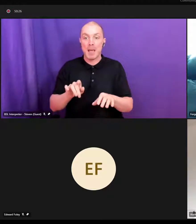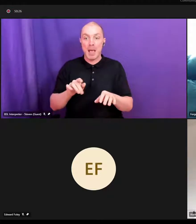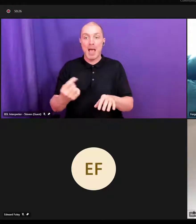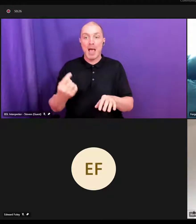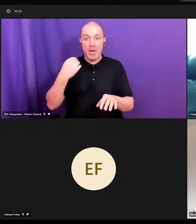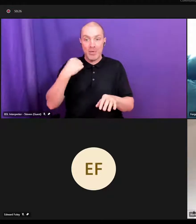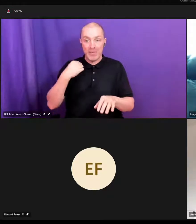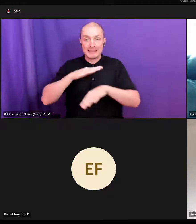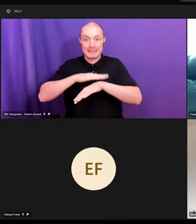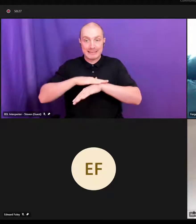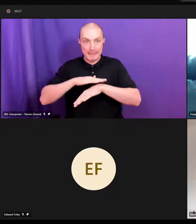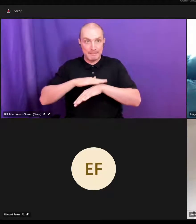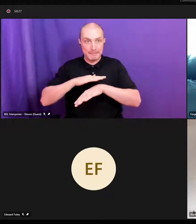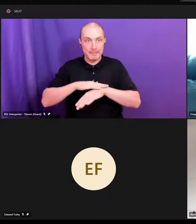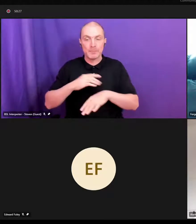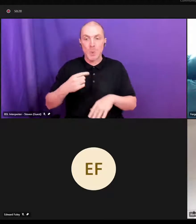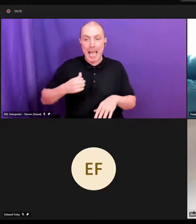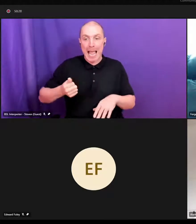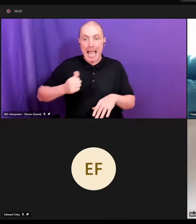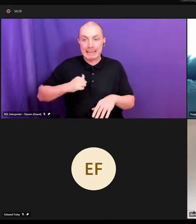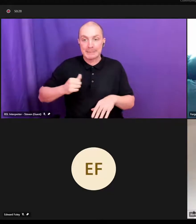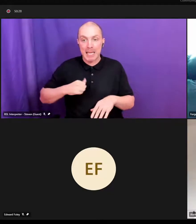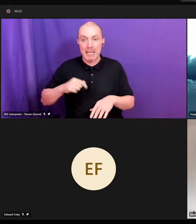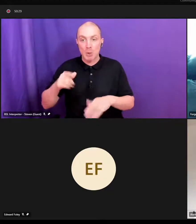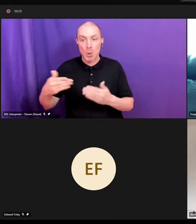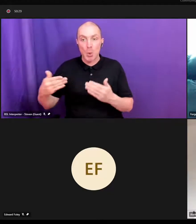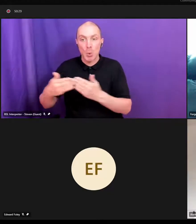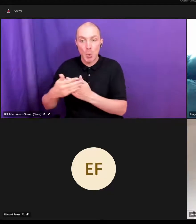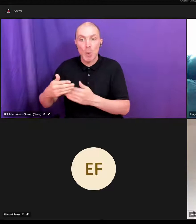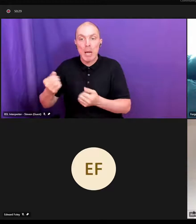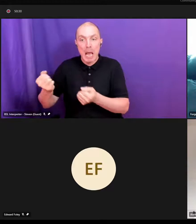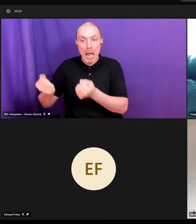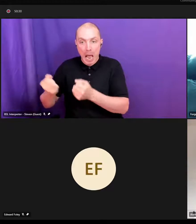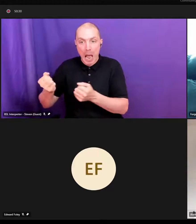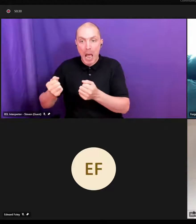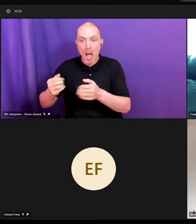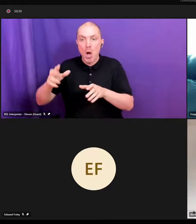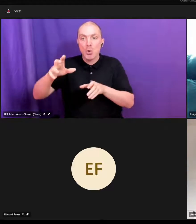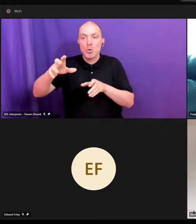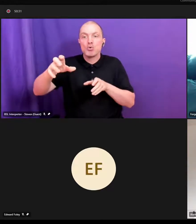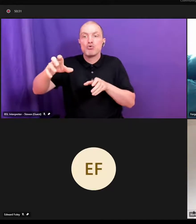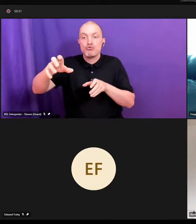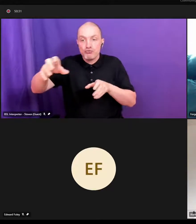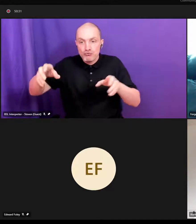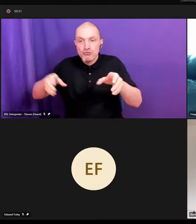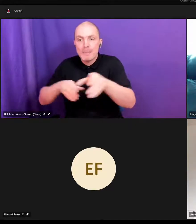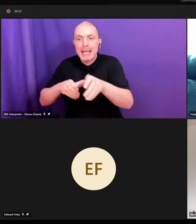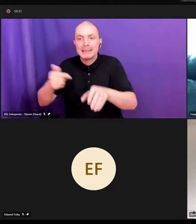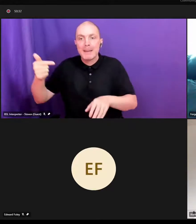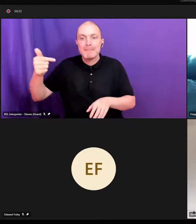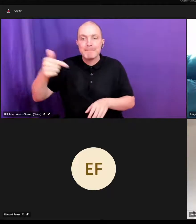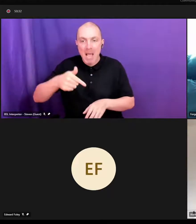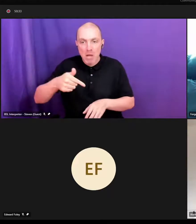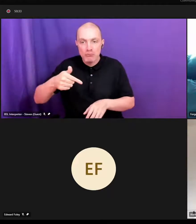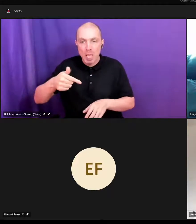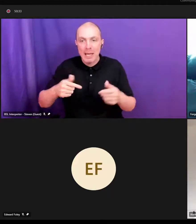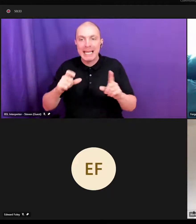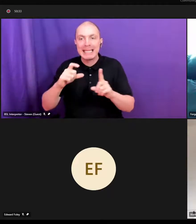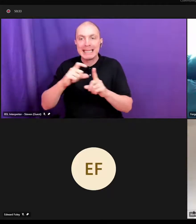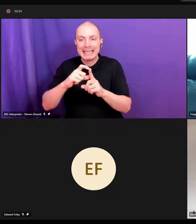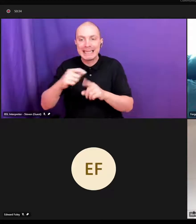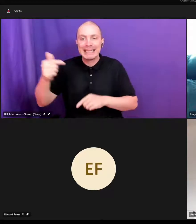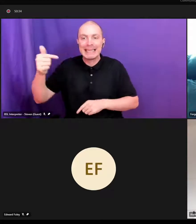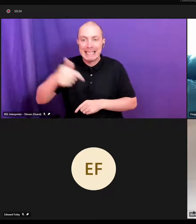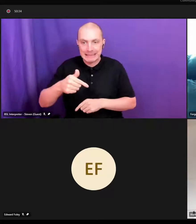time, was that these would replace our petrol and diesel vehicles, and that remains the case. And I'll come back to that point in a